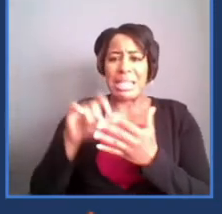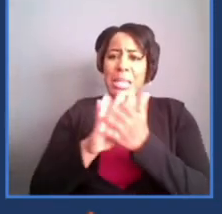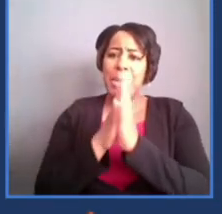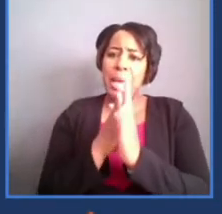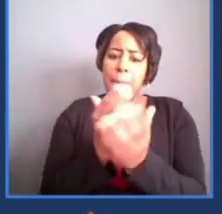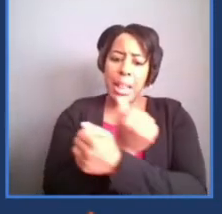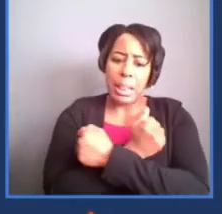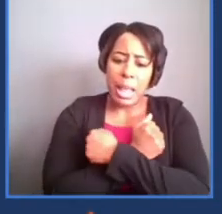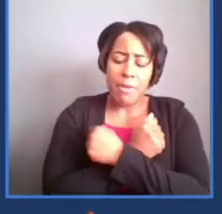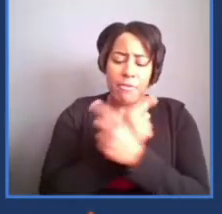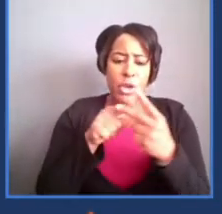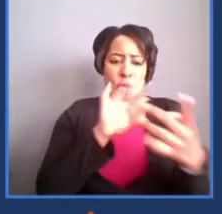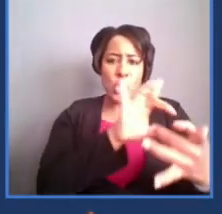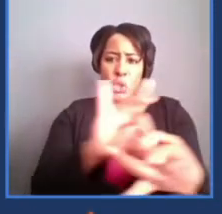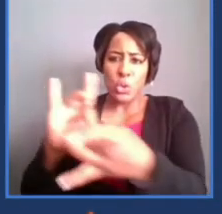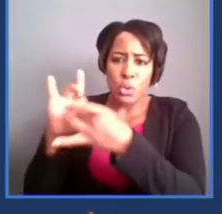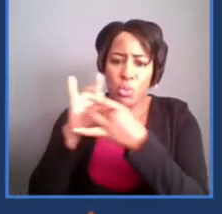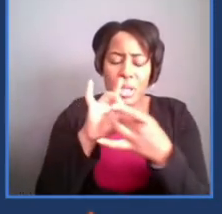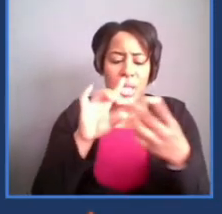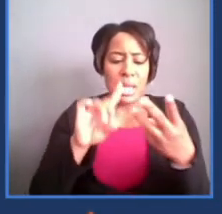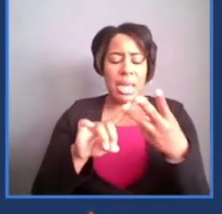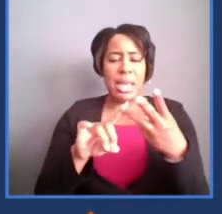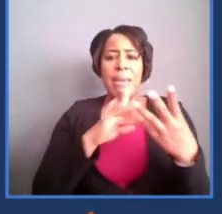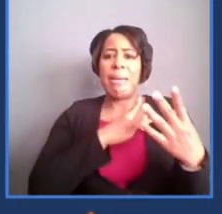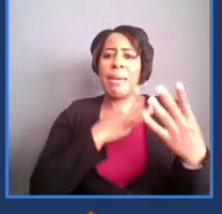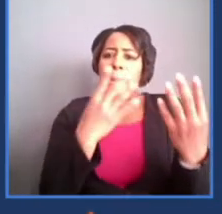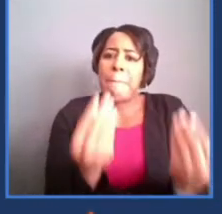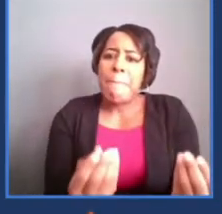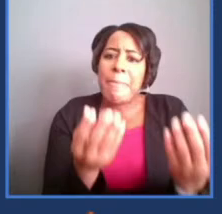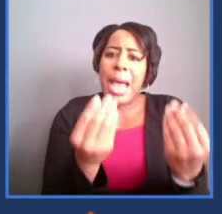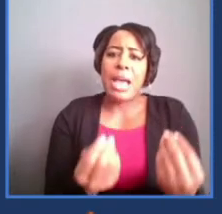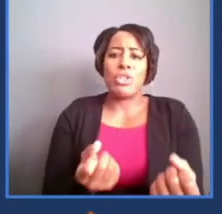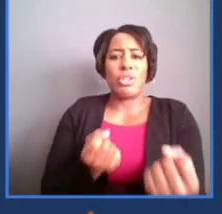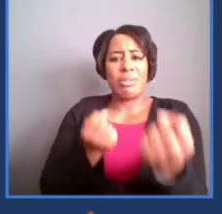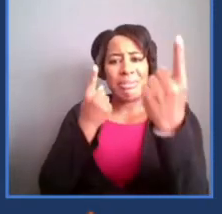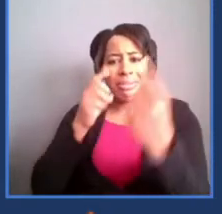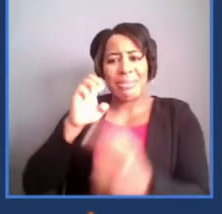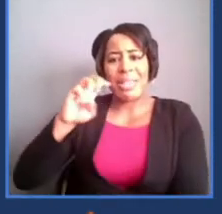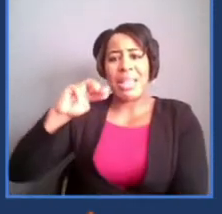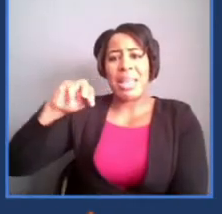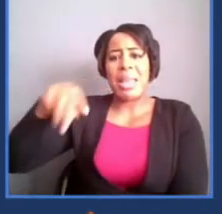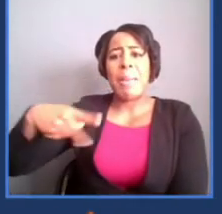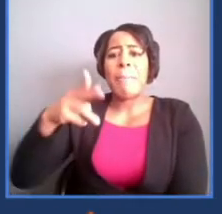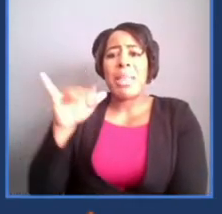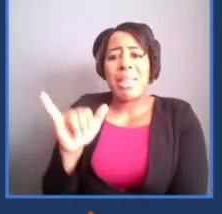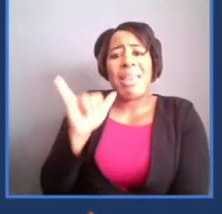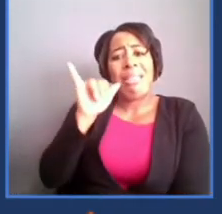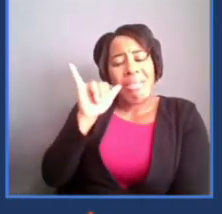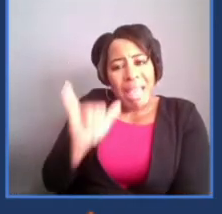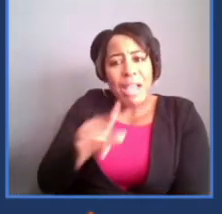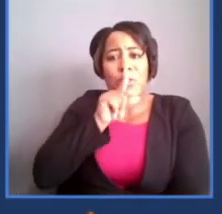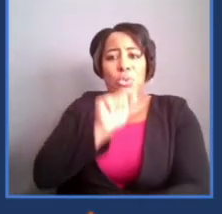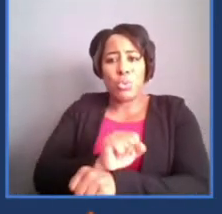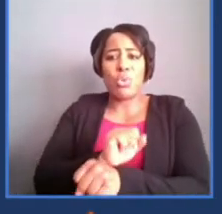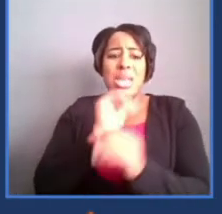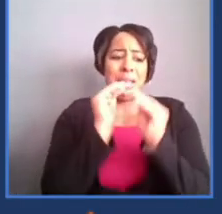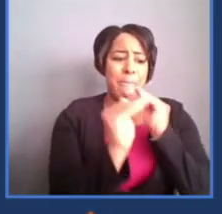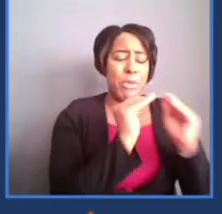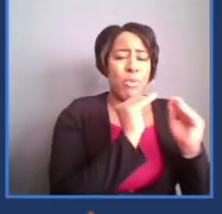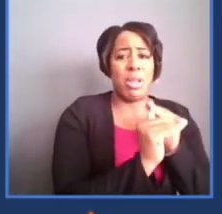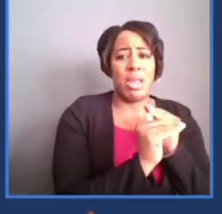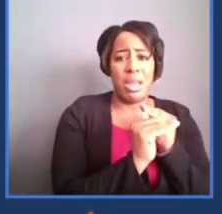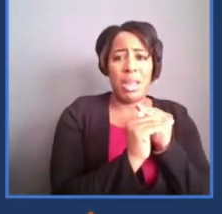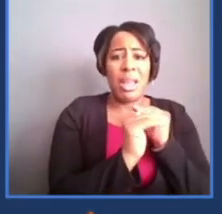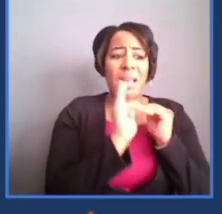unity, that's defined by compassion and empathy. Those are the substance of community. Those must be our guiding